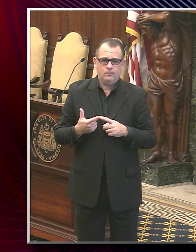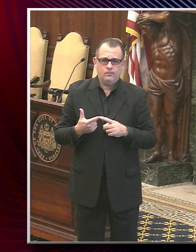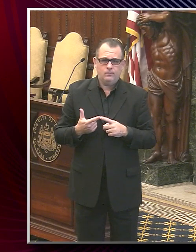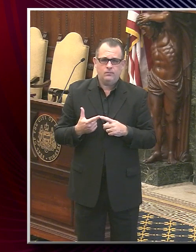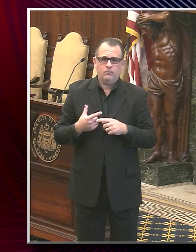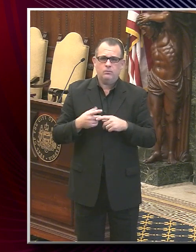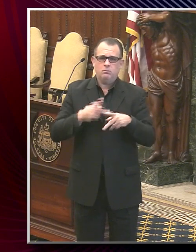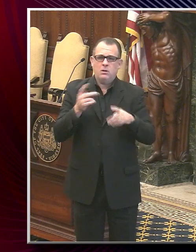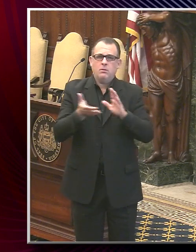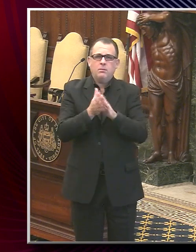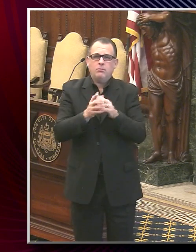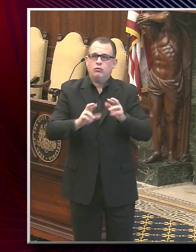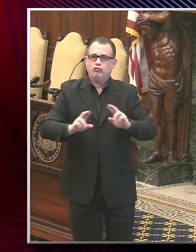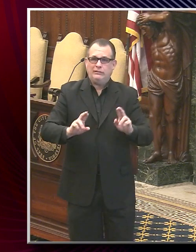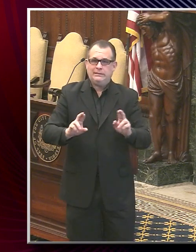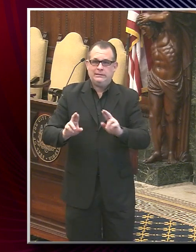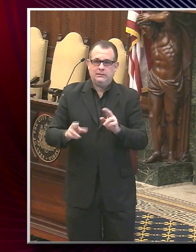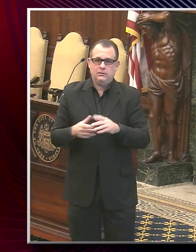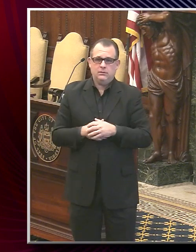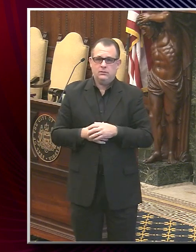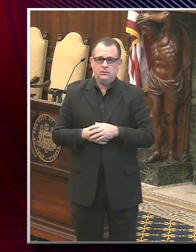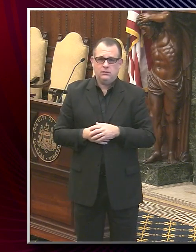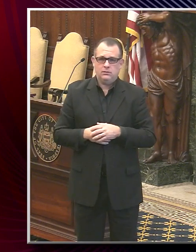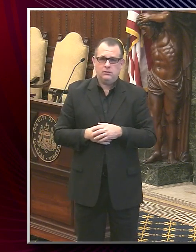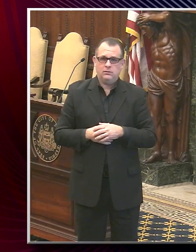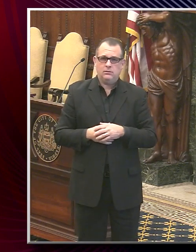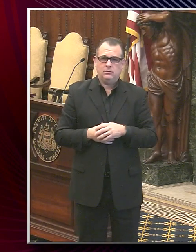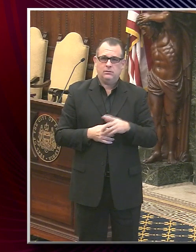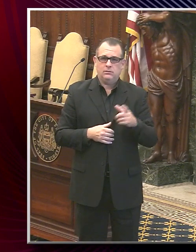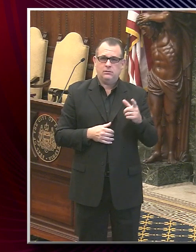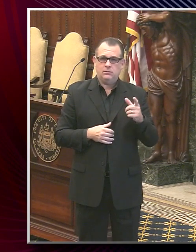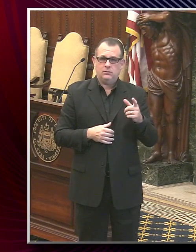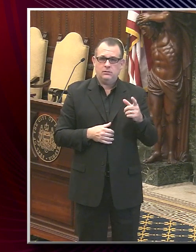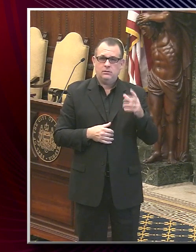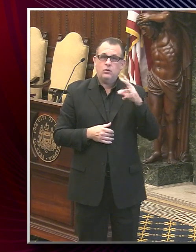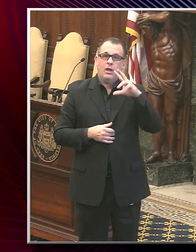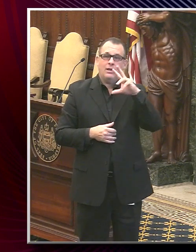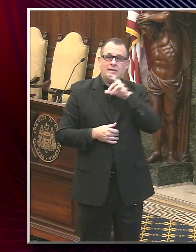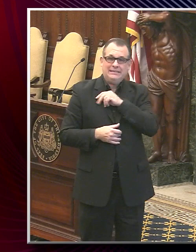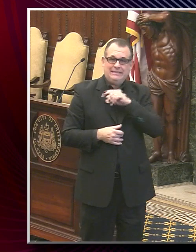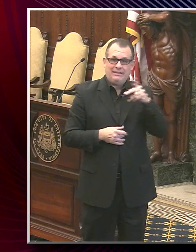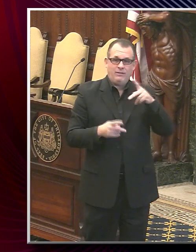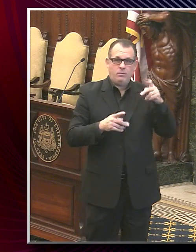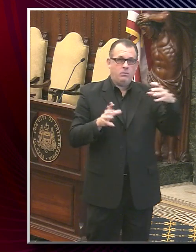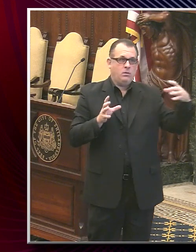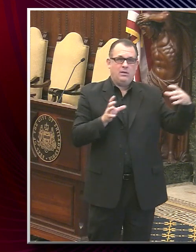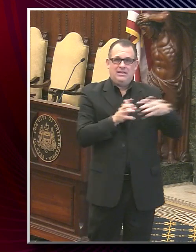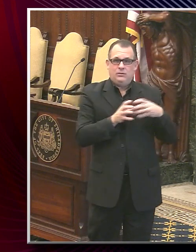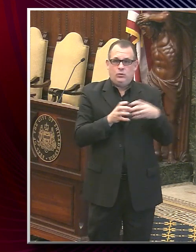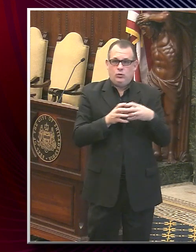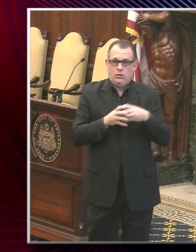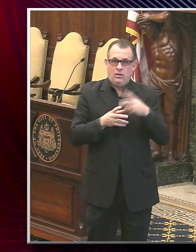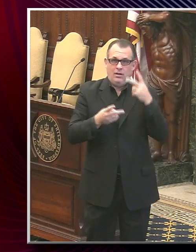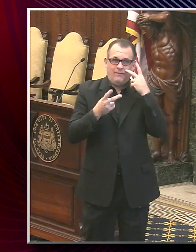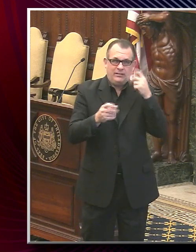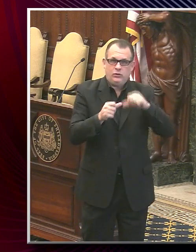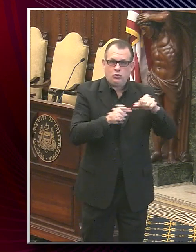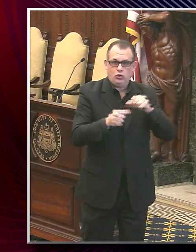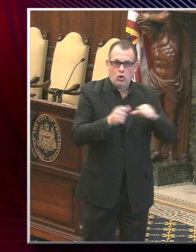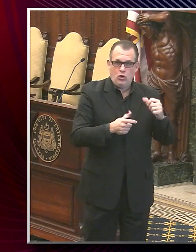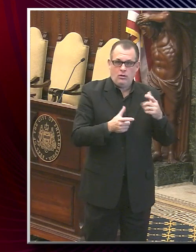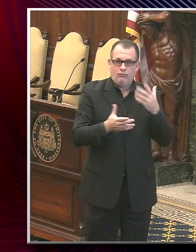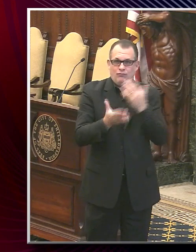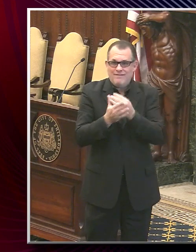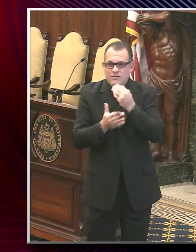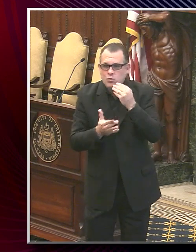Because, as you know, Wednesday before Thanksgiving is one of the biggest holidays where people try to get together, go see some people. And I know that the message has been try